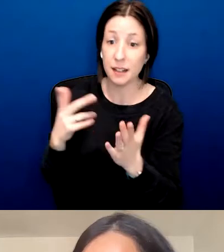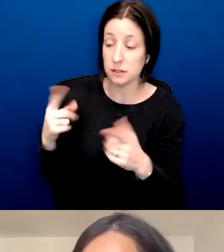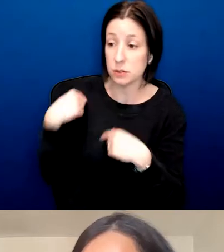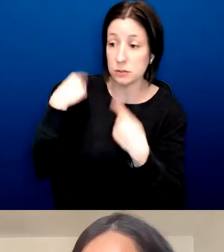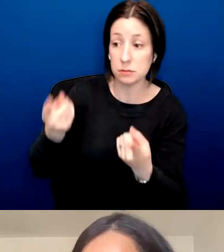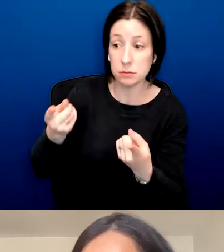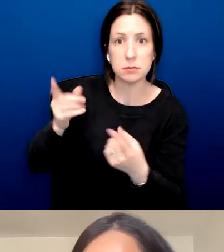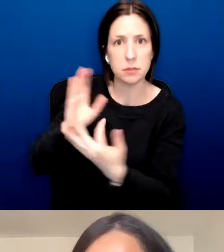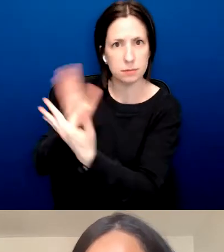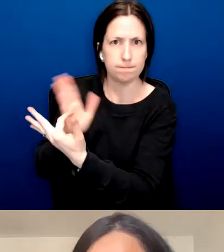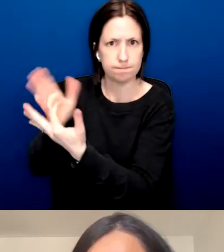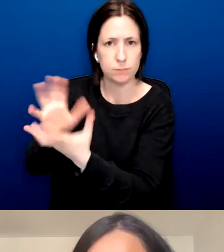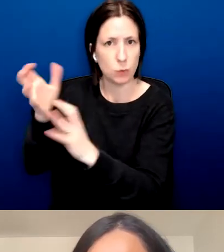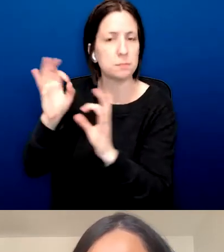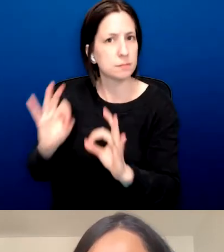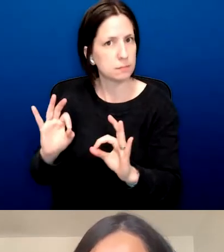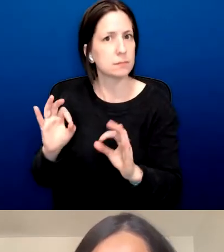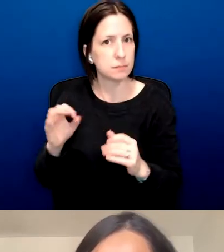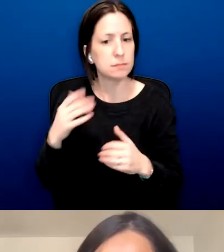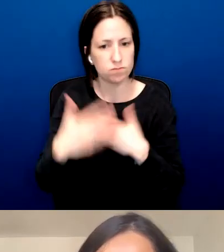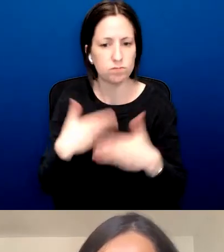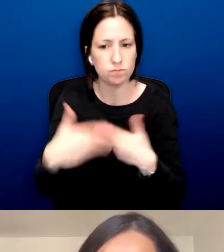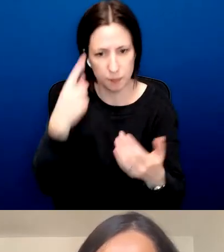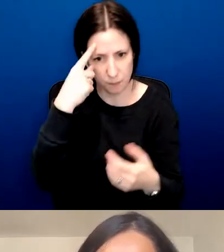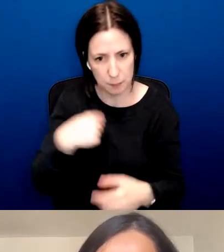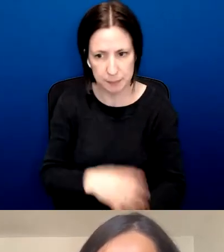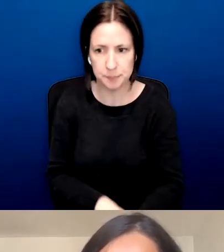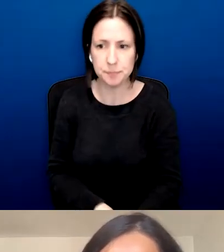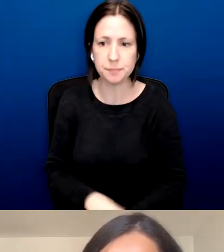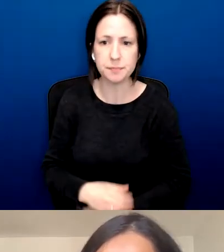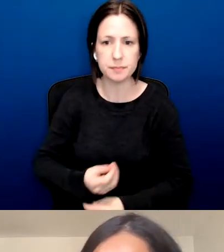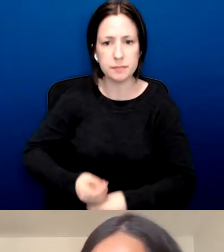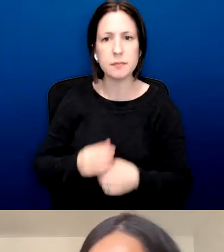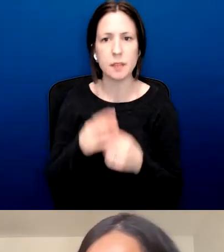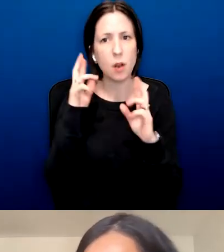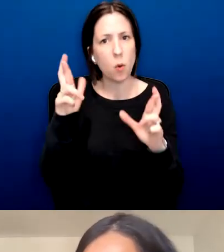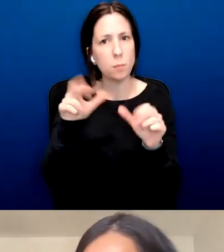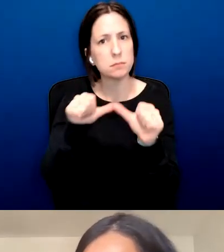me. And I think that also is something that I hope to continue doing.